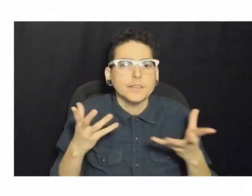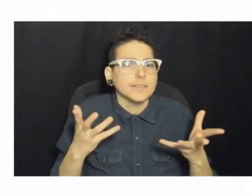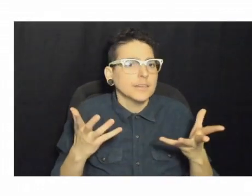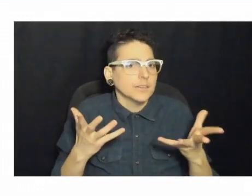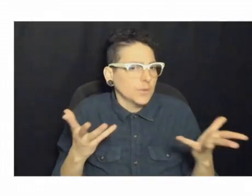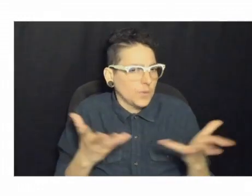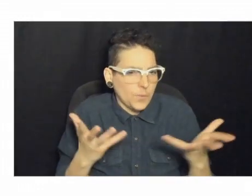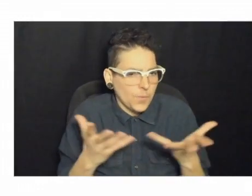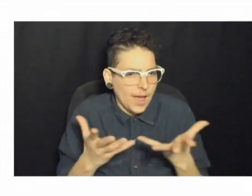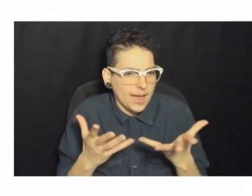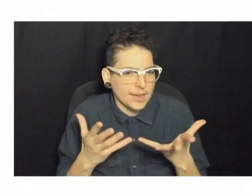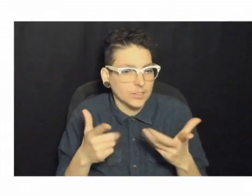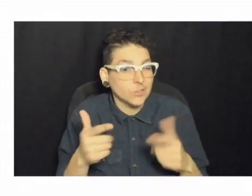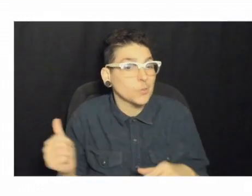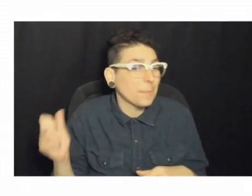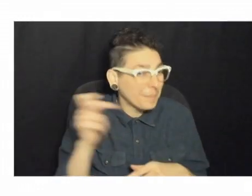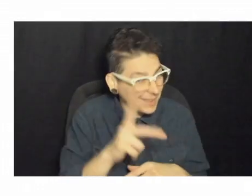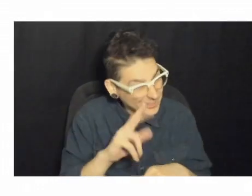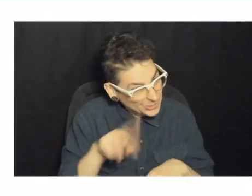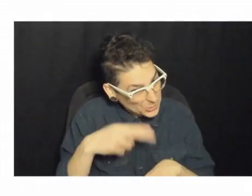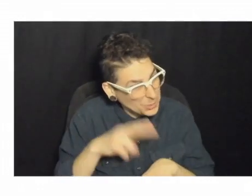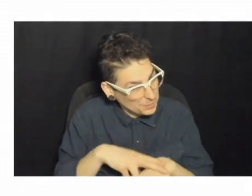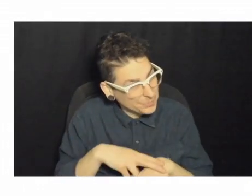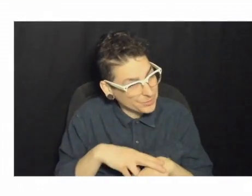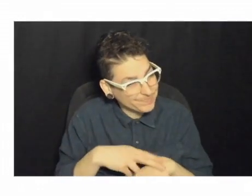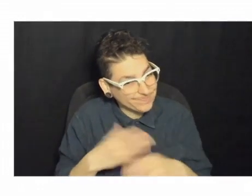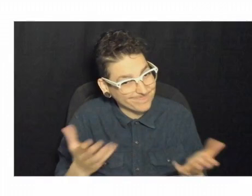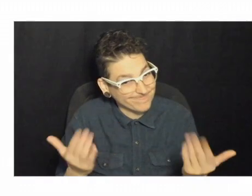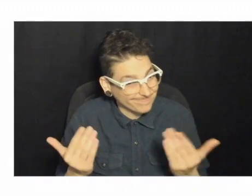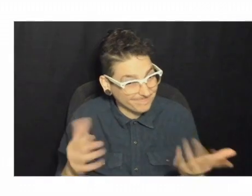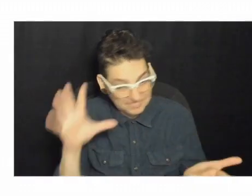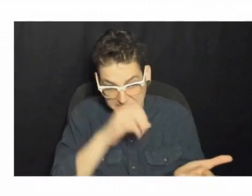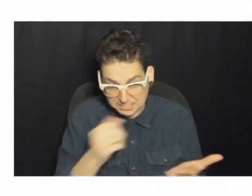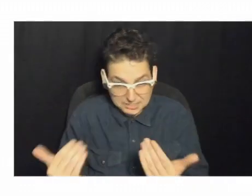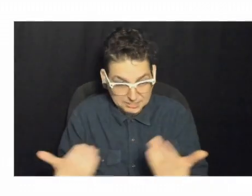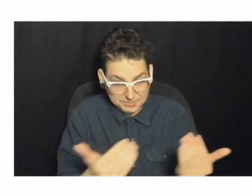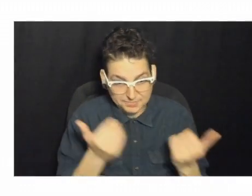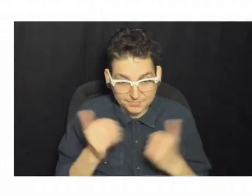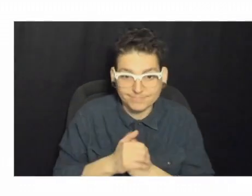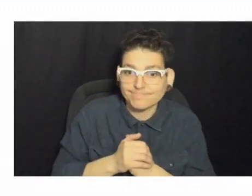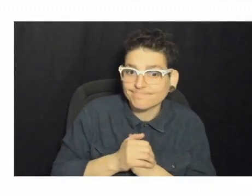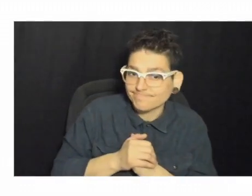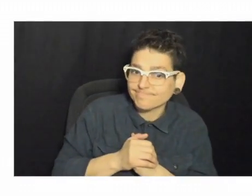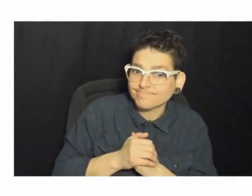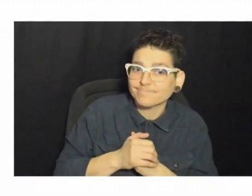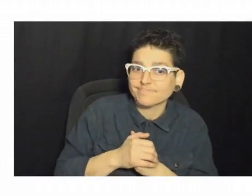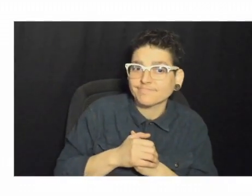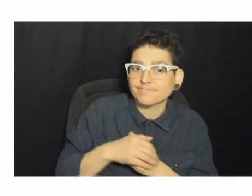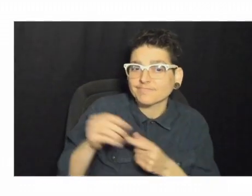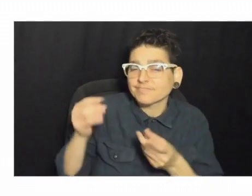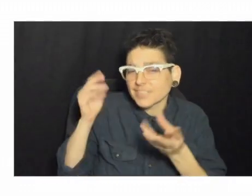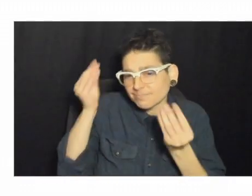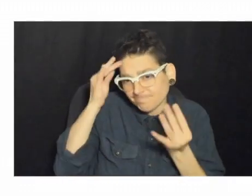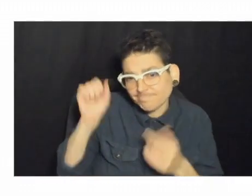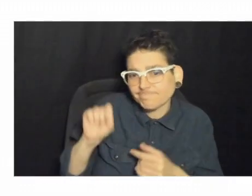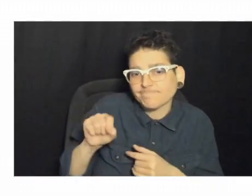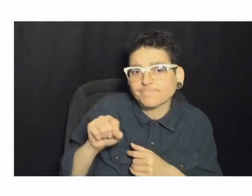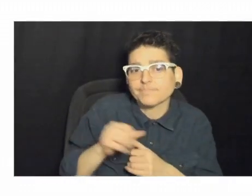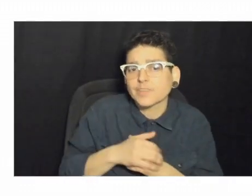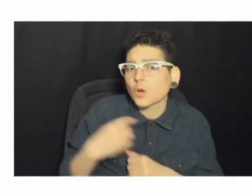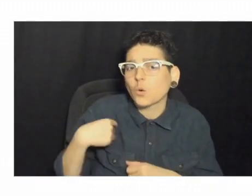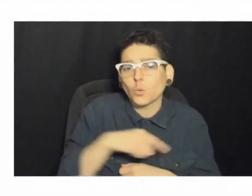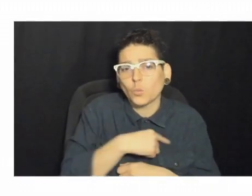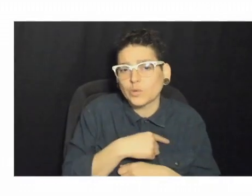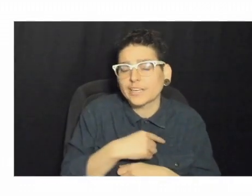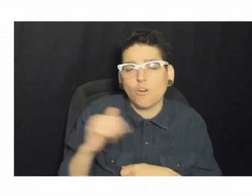Sure. Thank you. Yeah, I just was struck by the fact that we're all driven to accumulate the